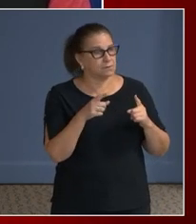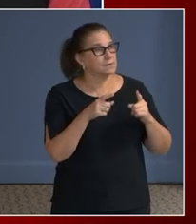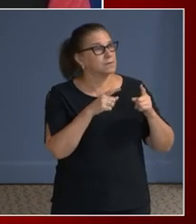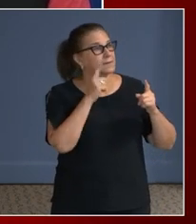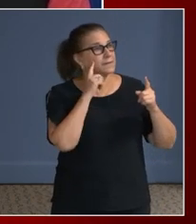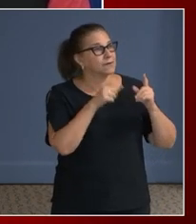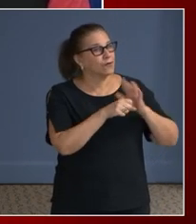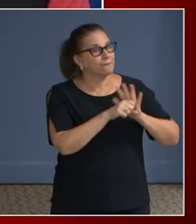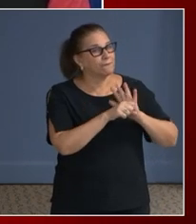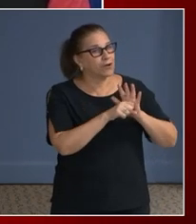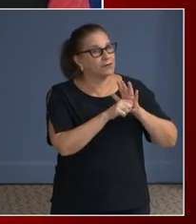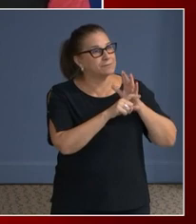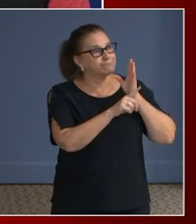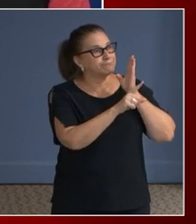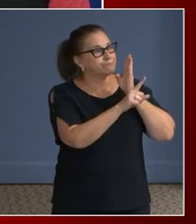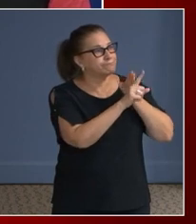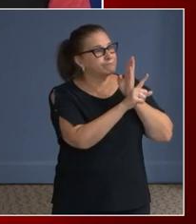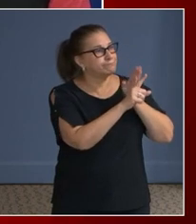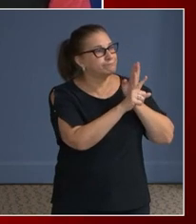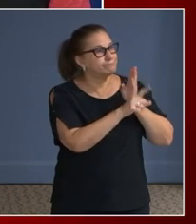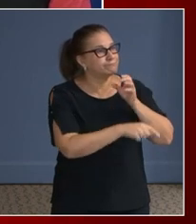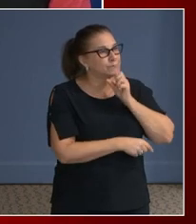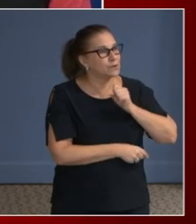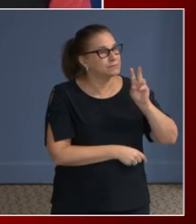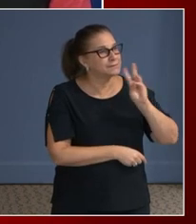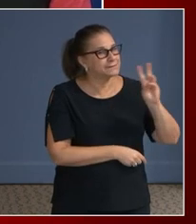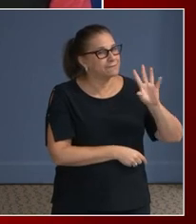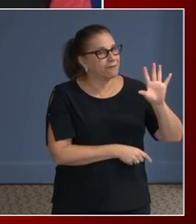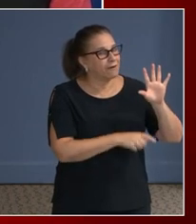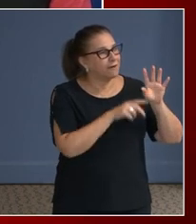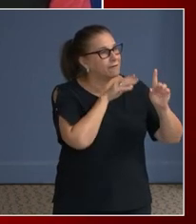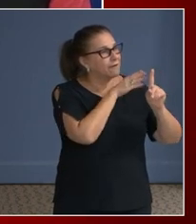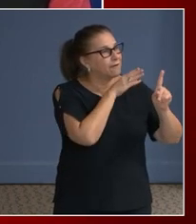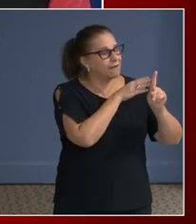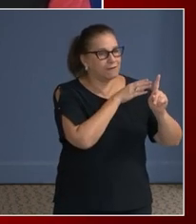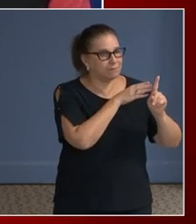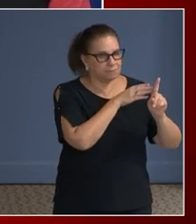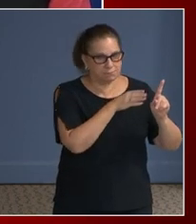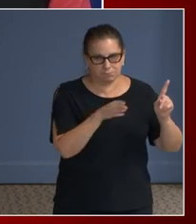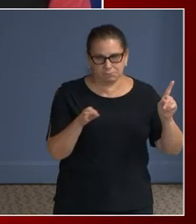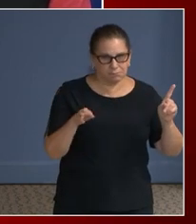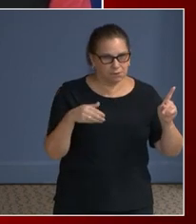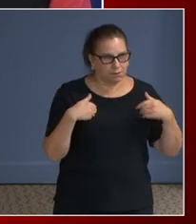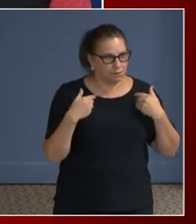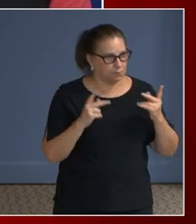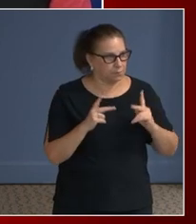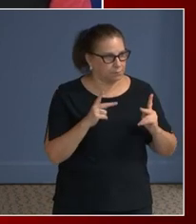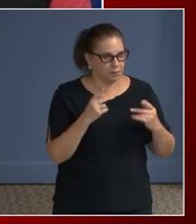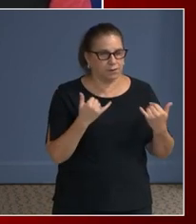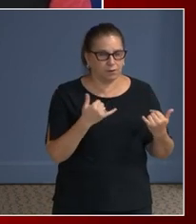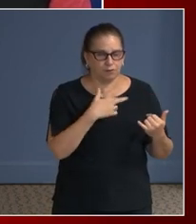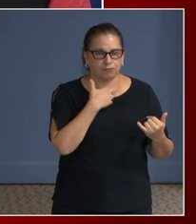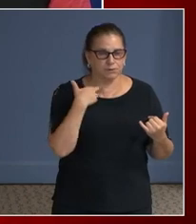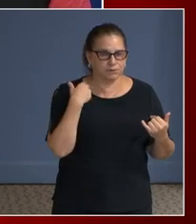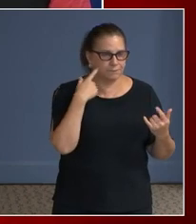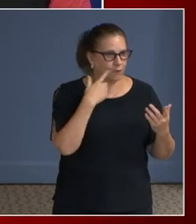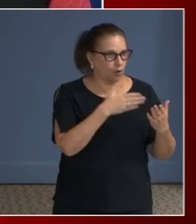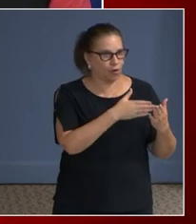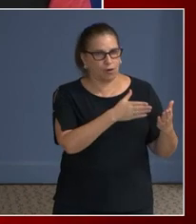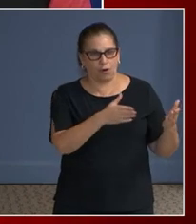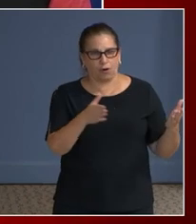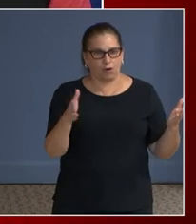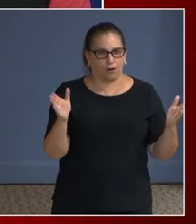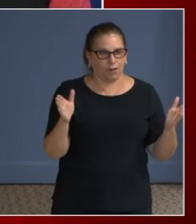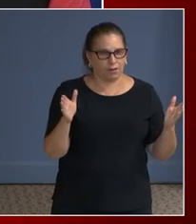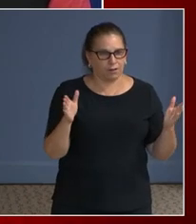impacted or that they aren't at higher risk for severe illness, but we don't drive our decisions based solely on